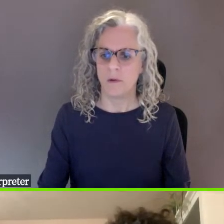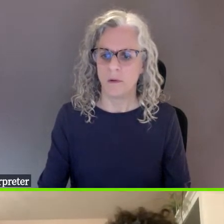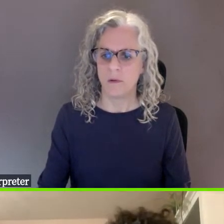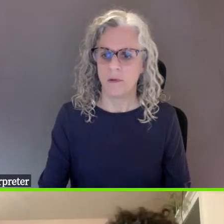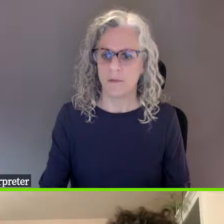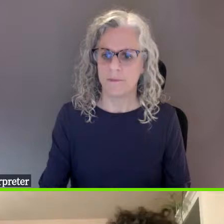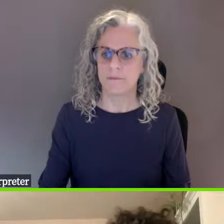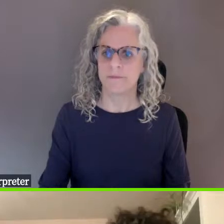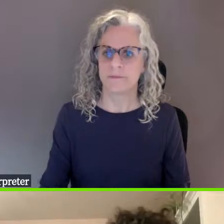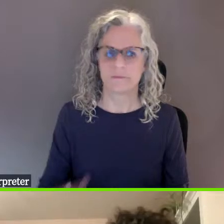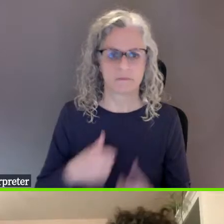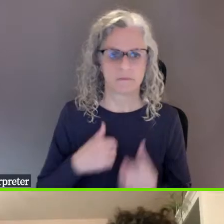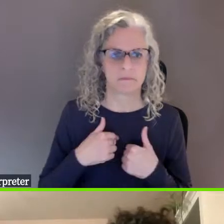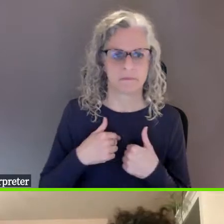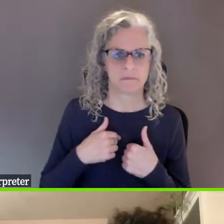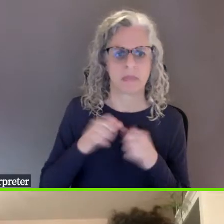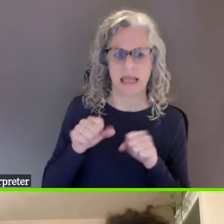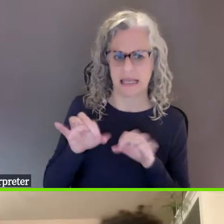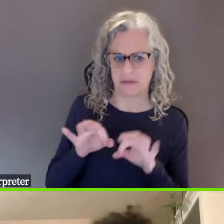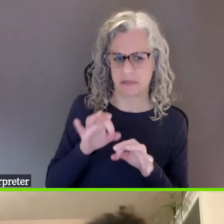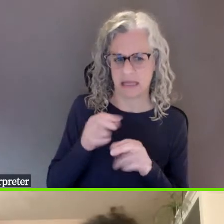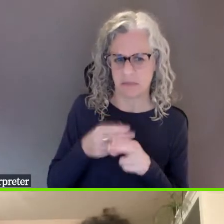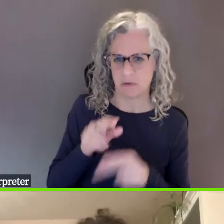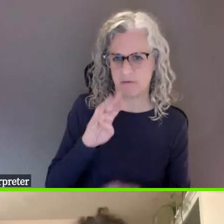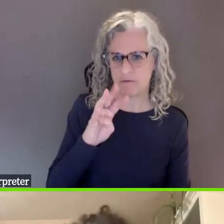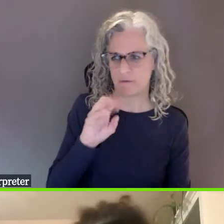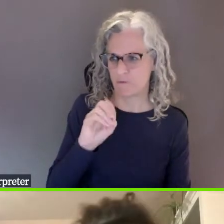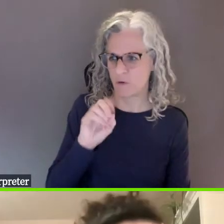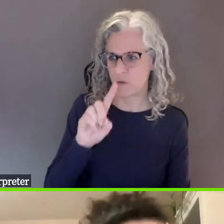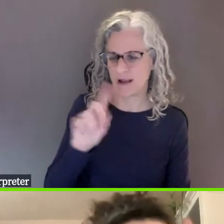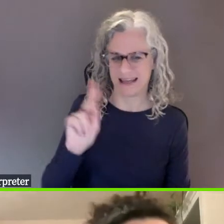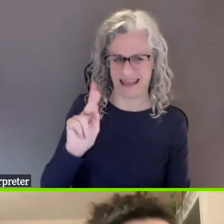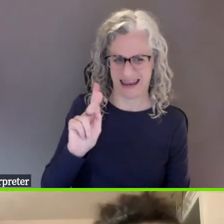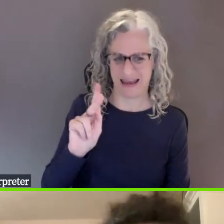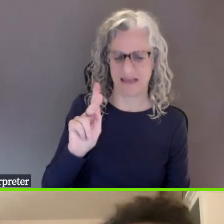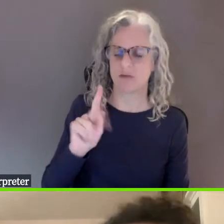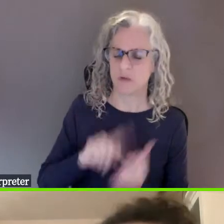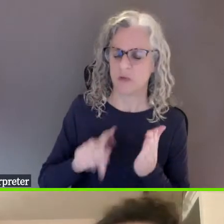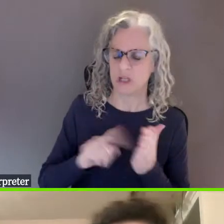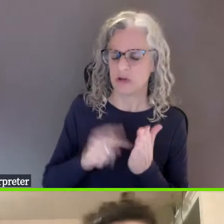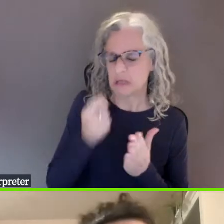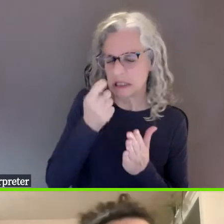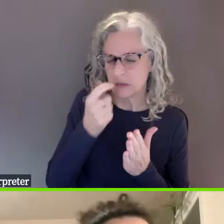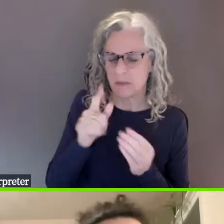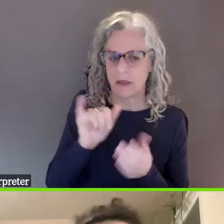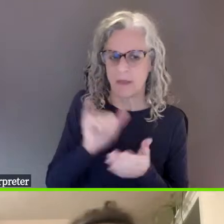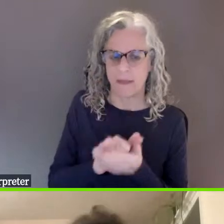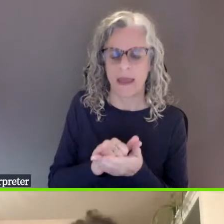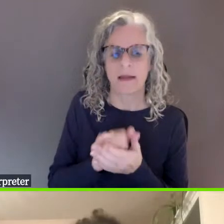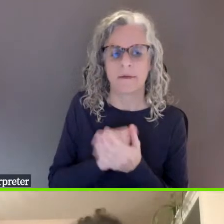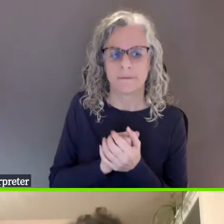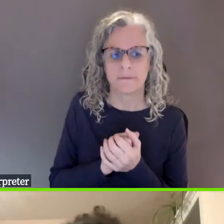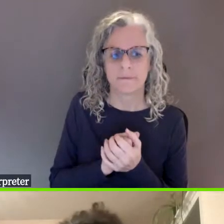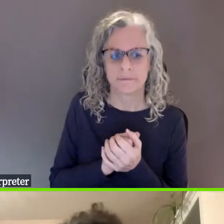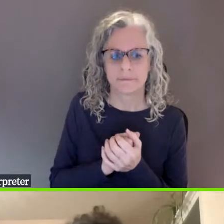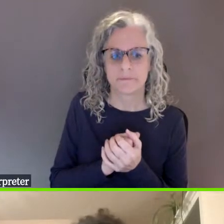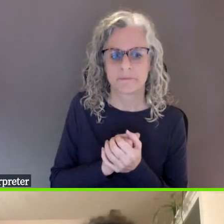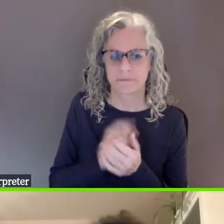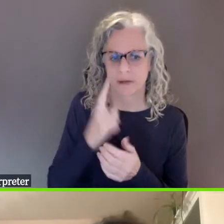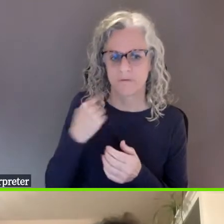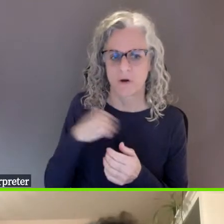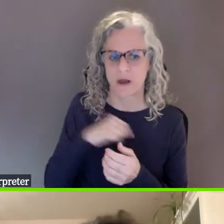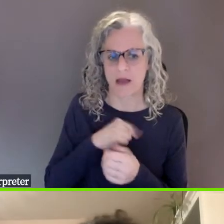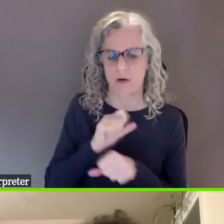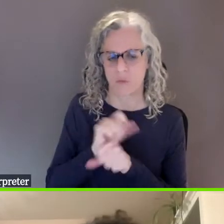I can talk a little bit about 401ks too, since we've done some research into that for our